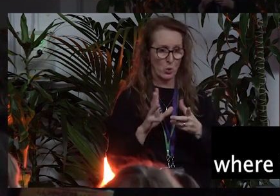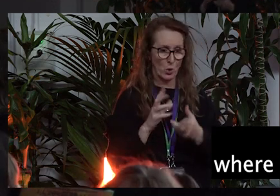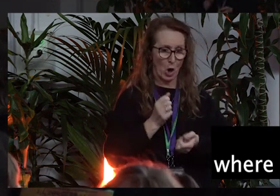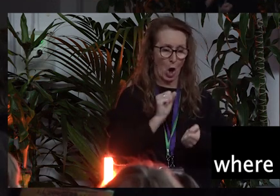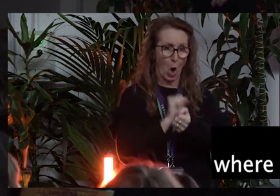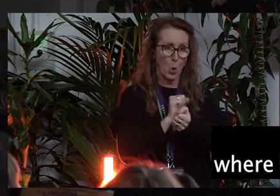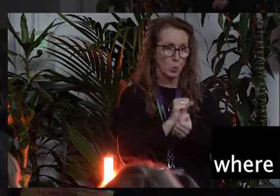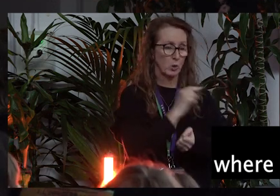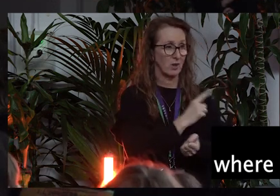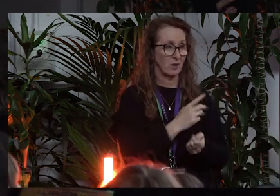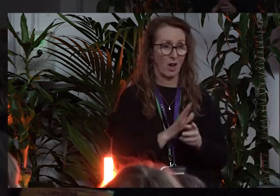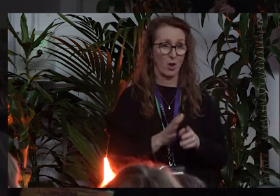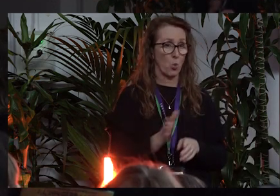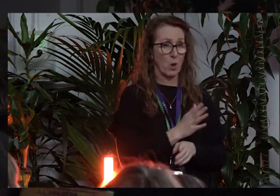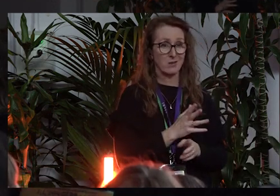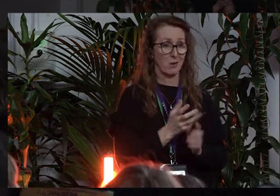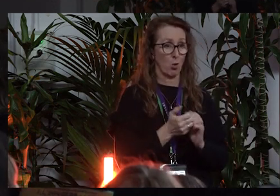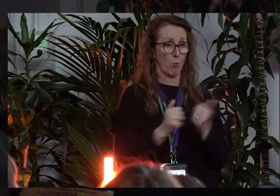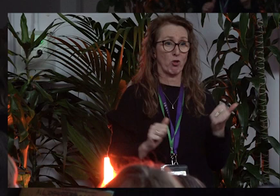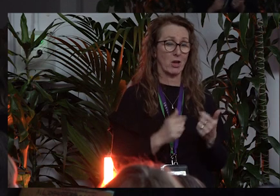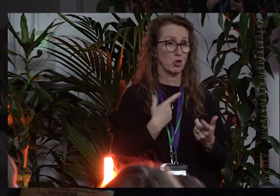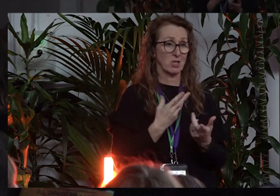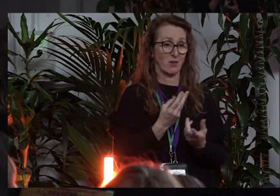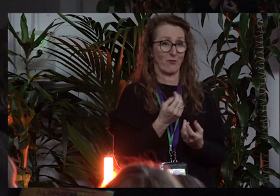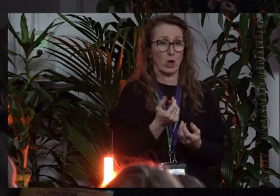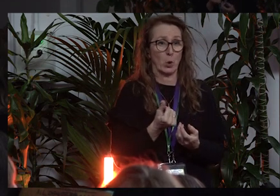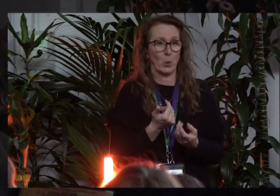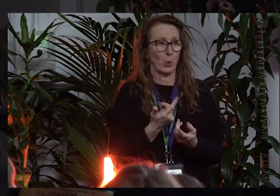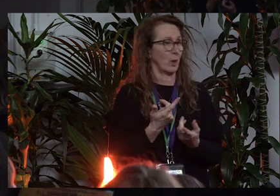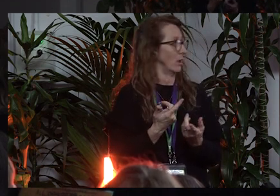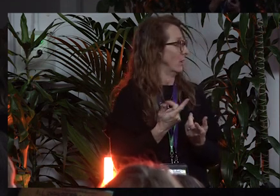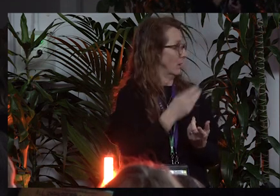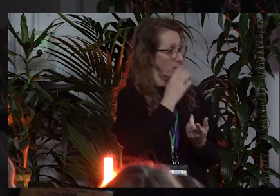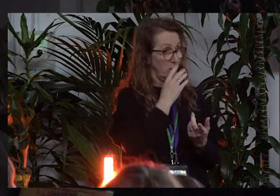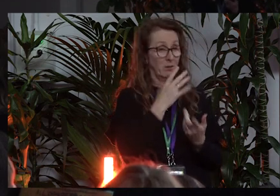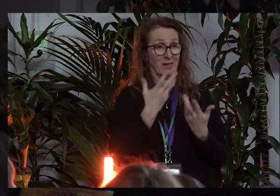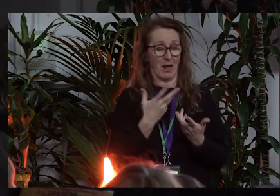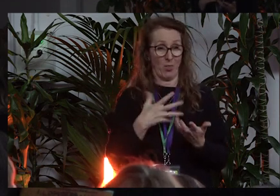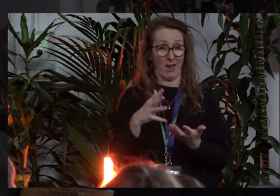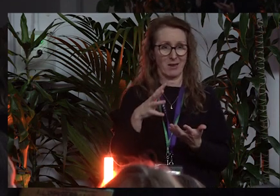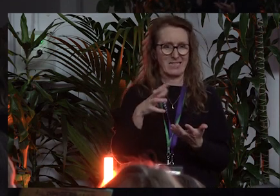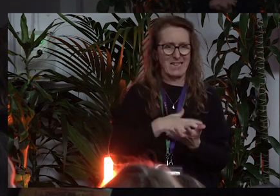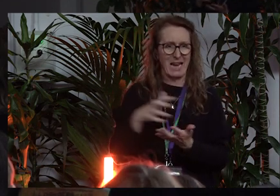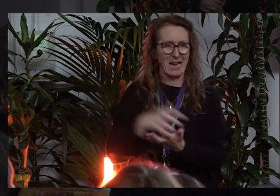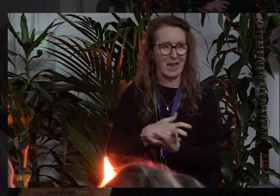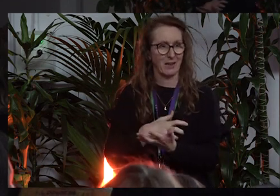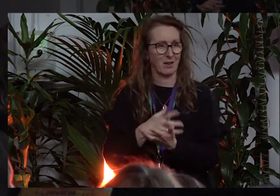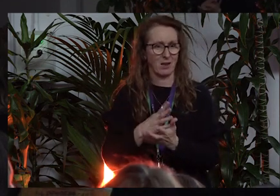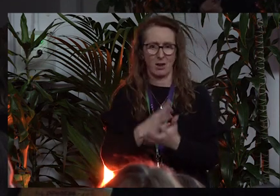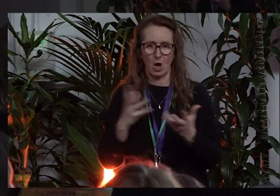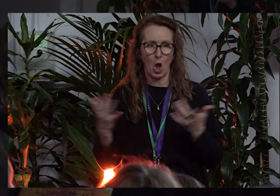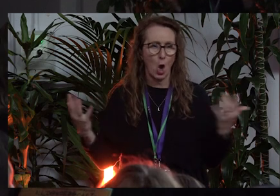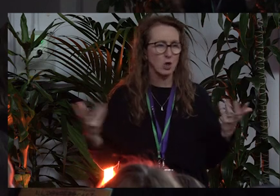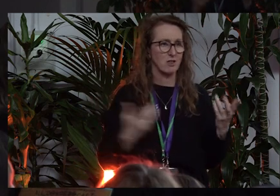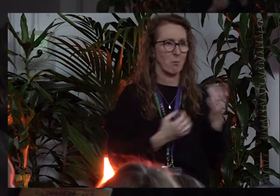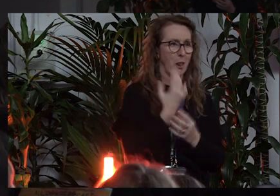Western corporations, just a few, compared to the amount of biodiversity out there, is now stealing en masse and patenting plant